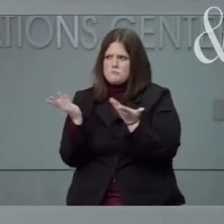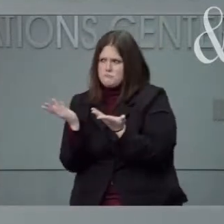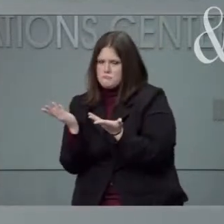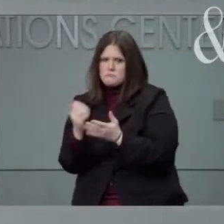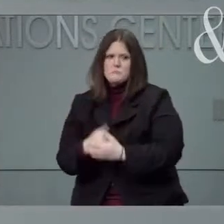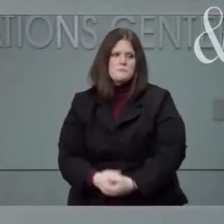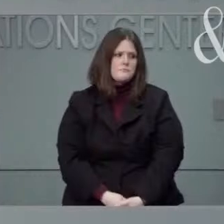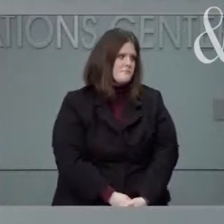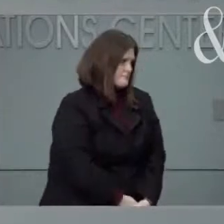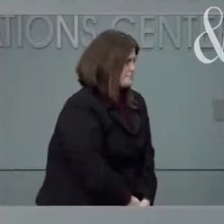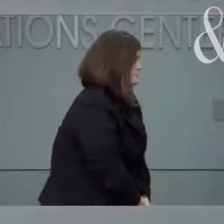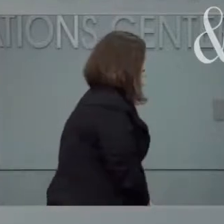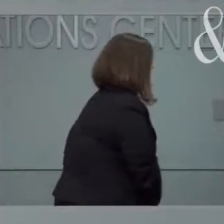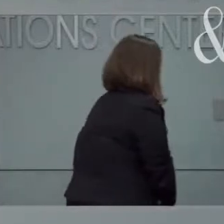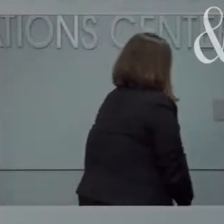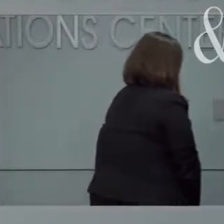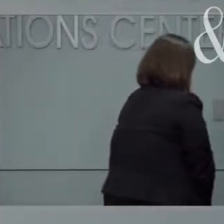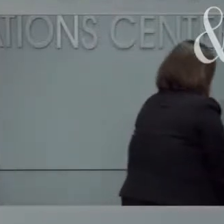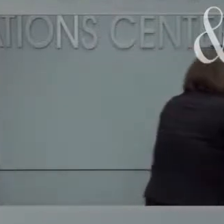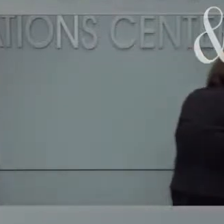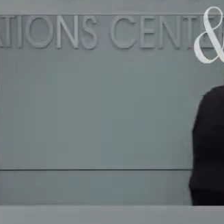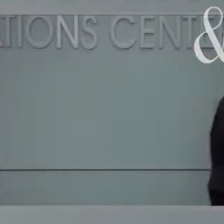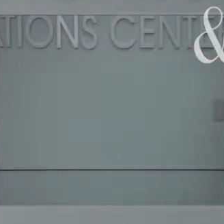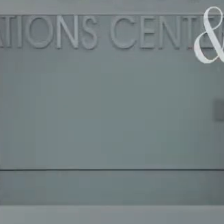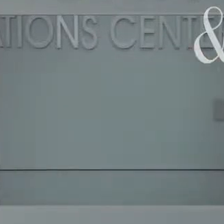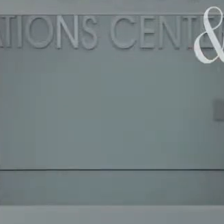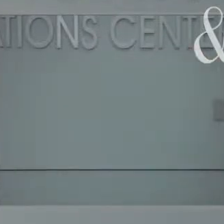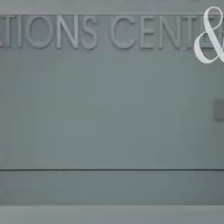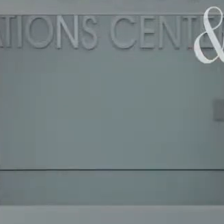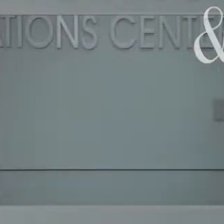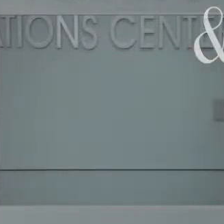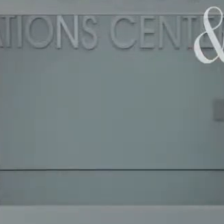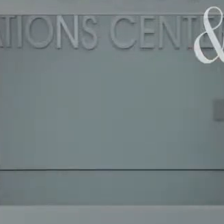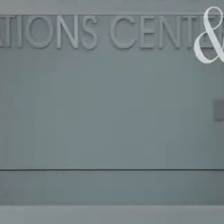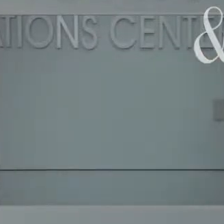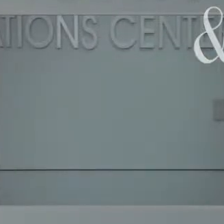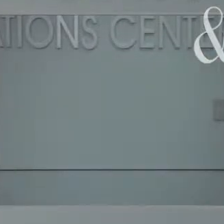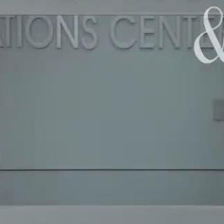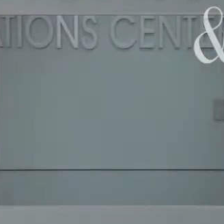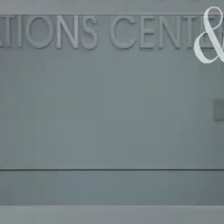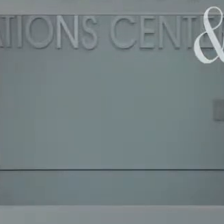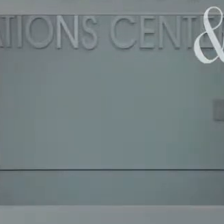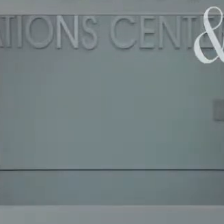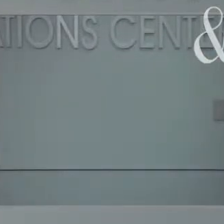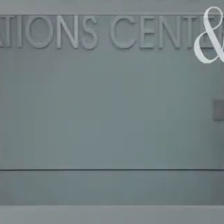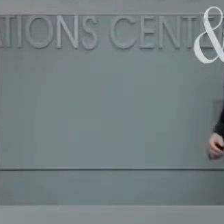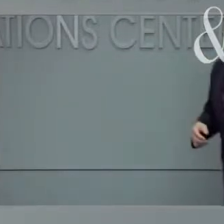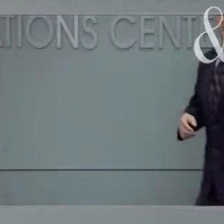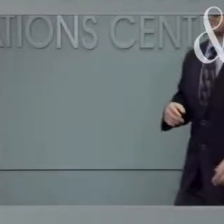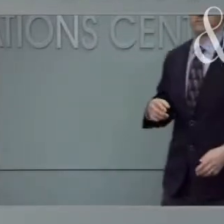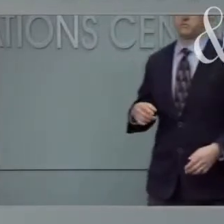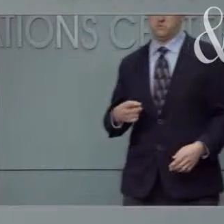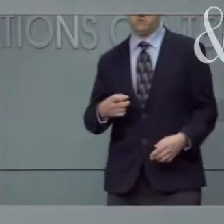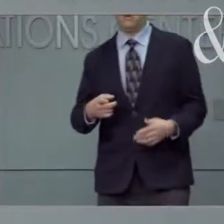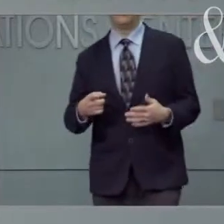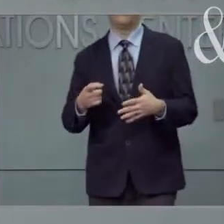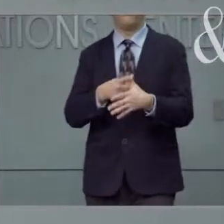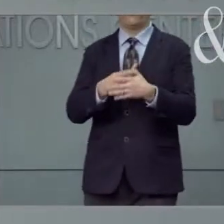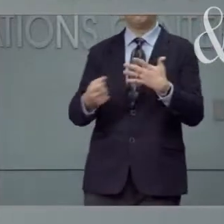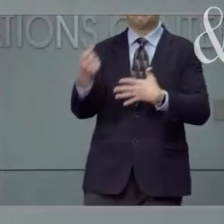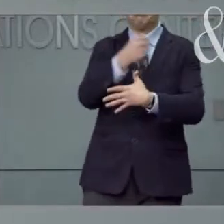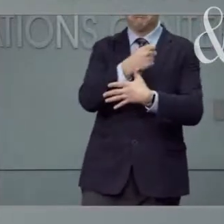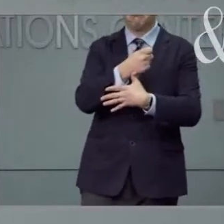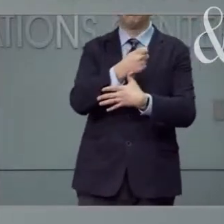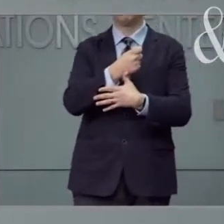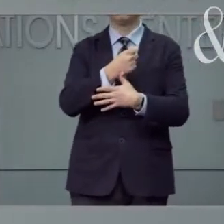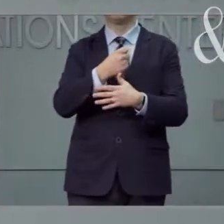Well, first, we want to make sure that we get these vaccines out as effectively and